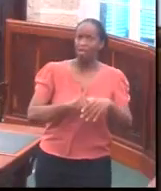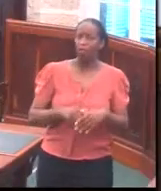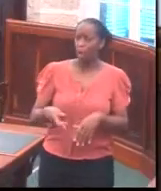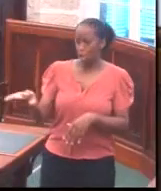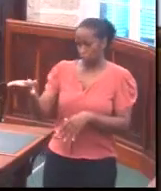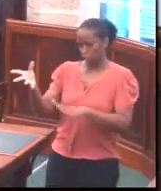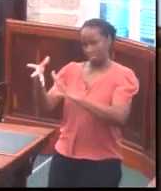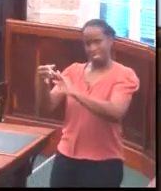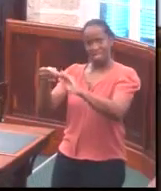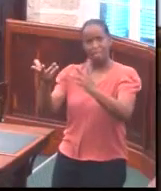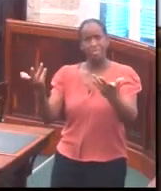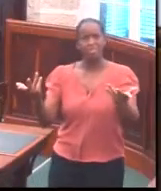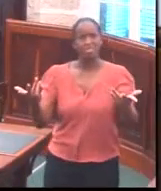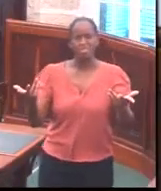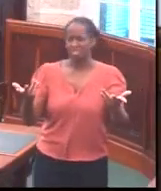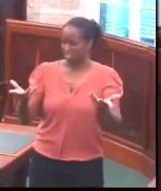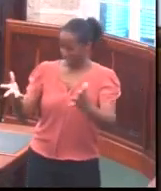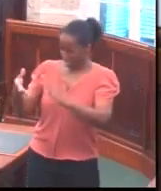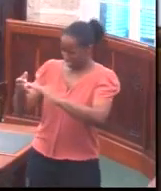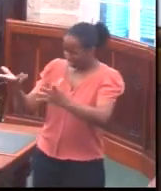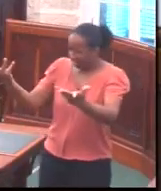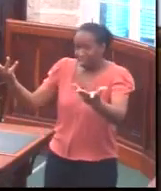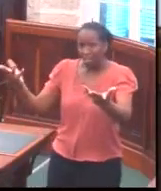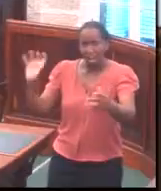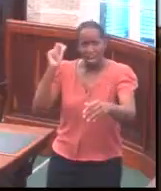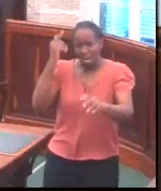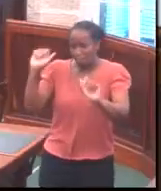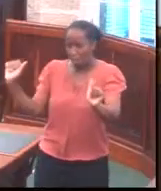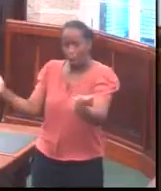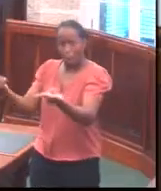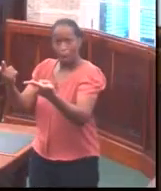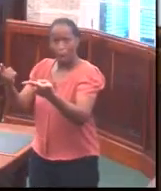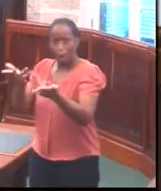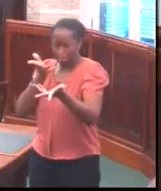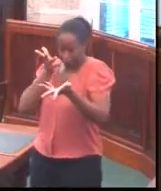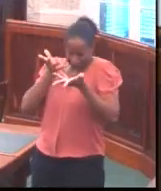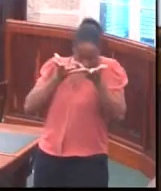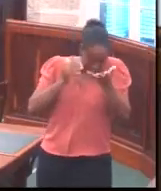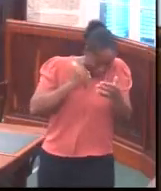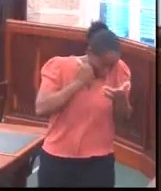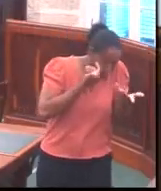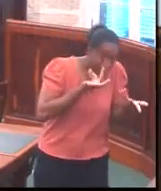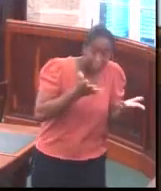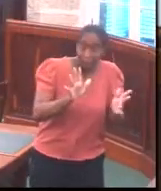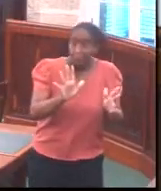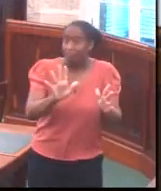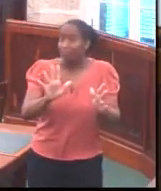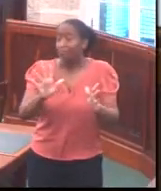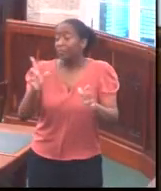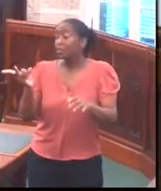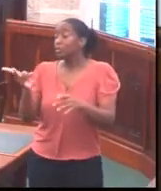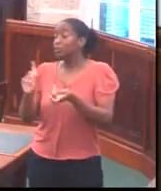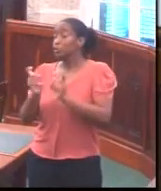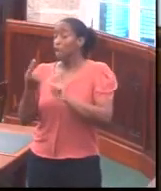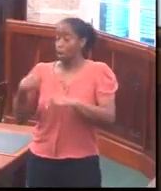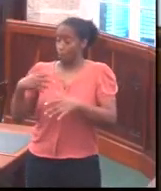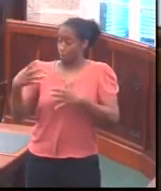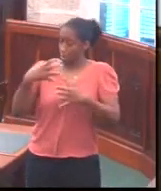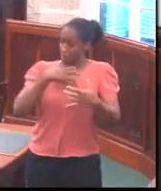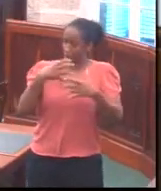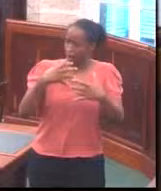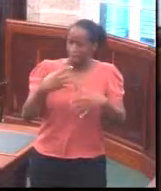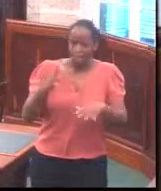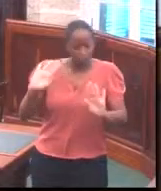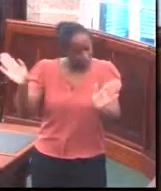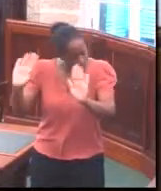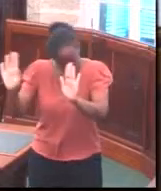government. Two of them embarrassed the whole government. And because of our protests, because of our insistence that